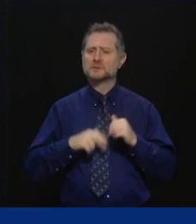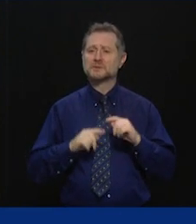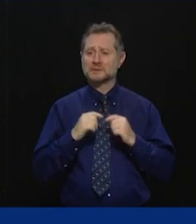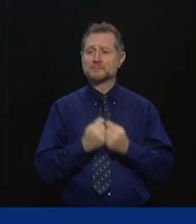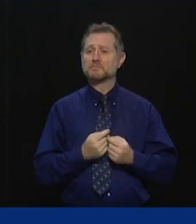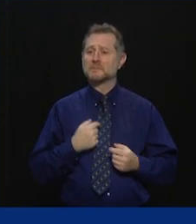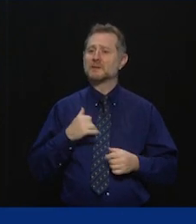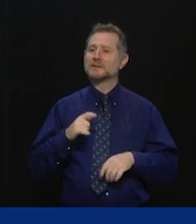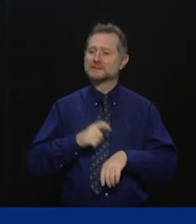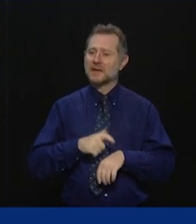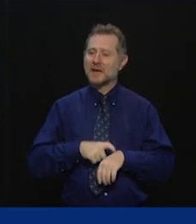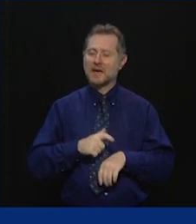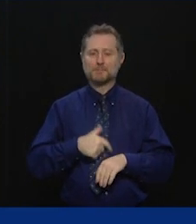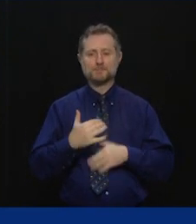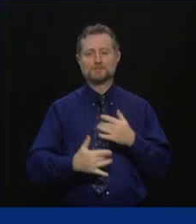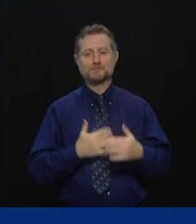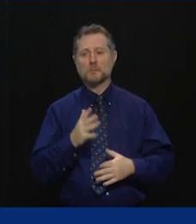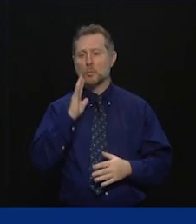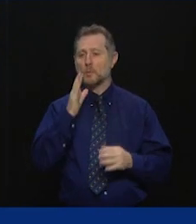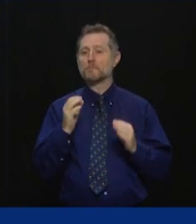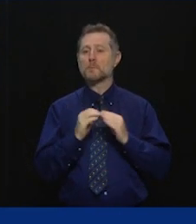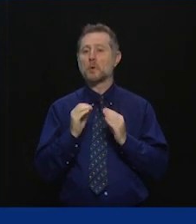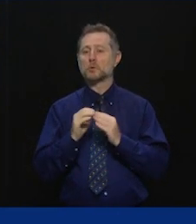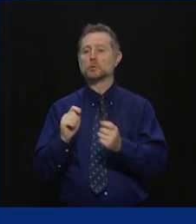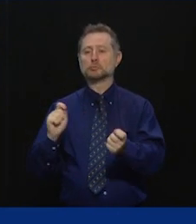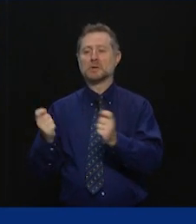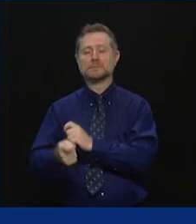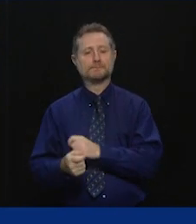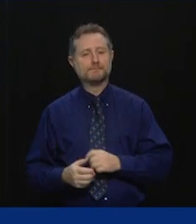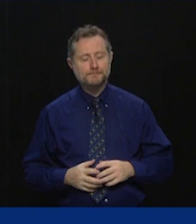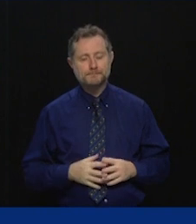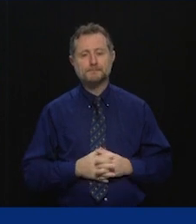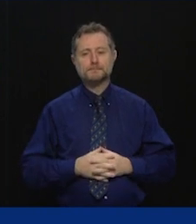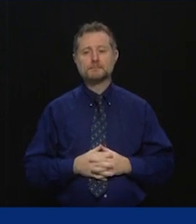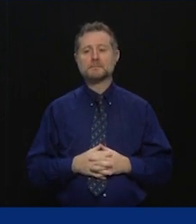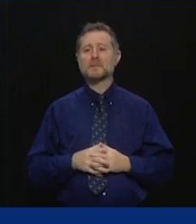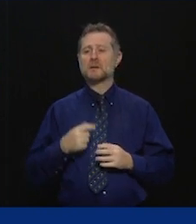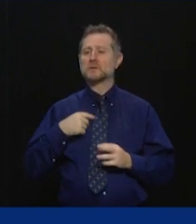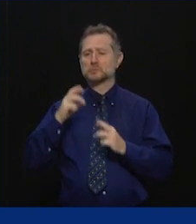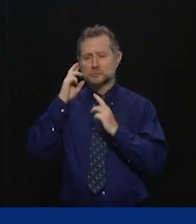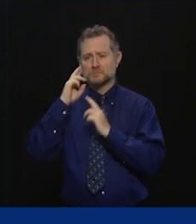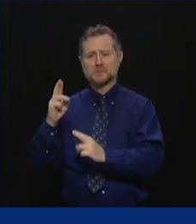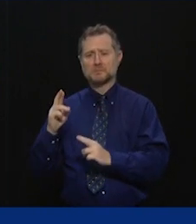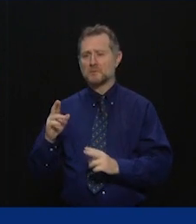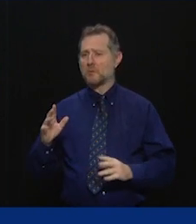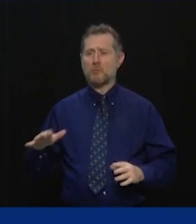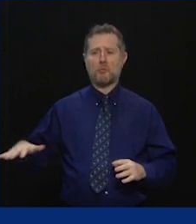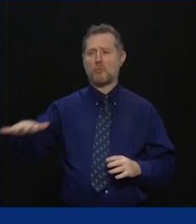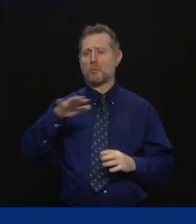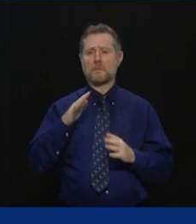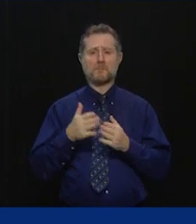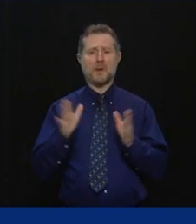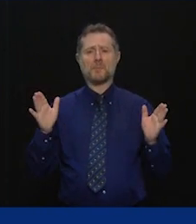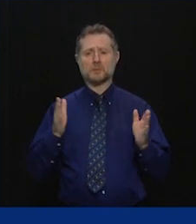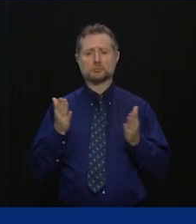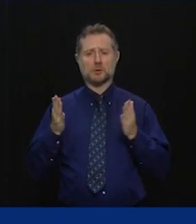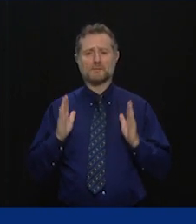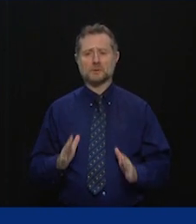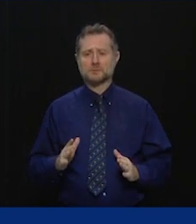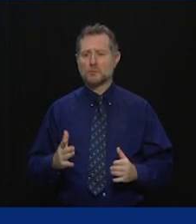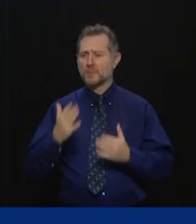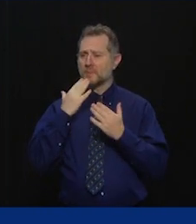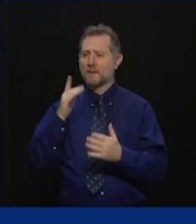but there'll be other changes forthcoming. But I do respect everyone who's been a public servant. I thank them for their